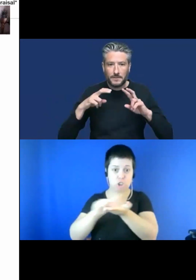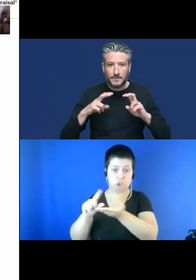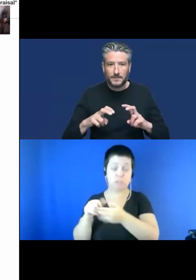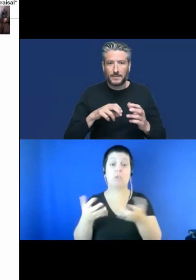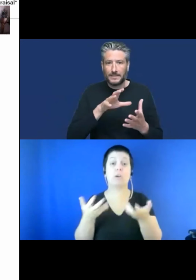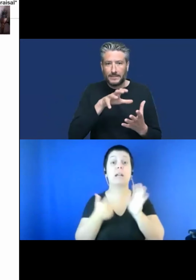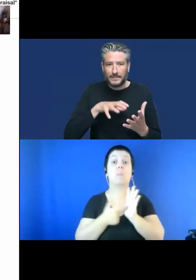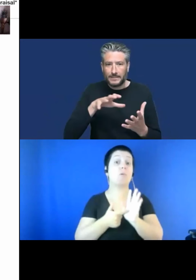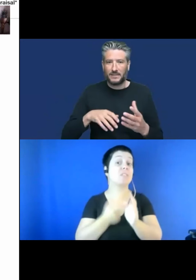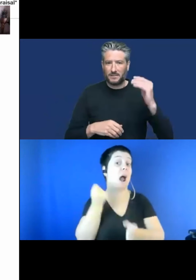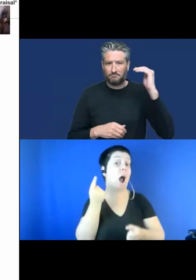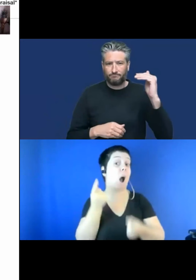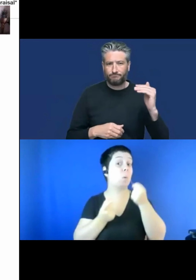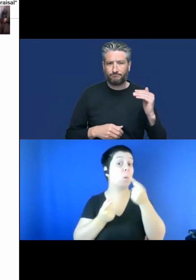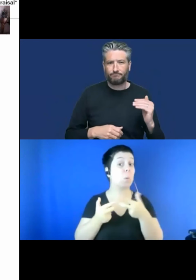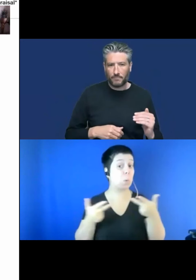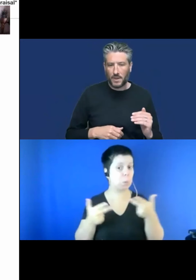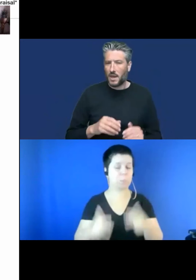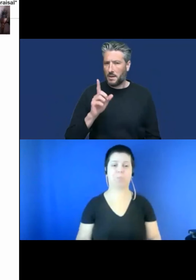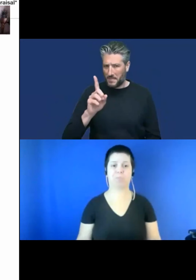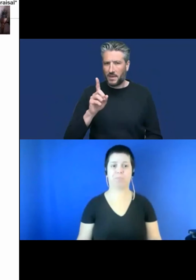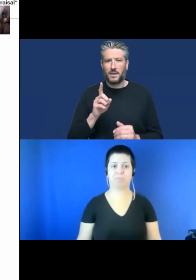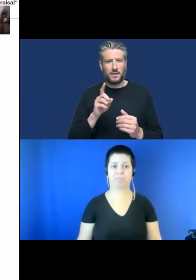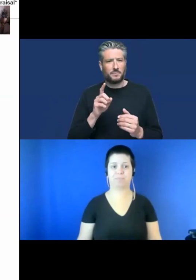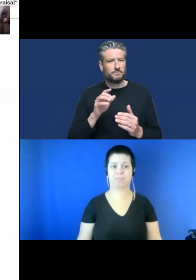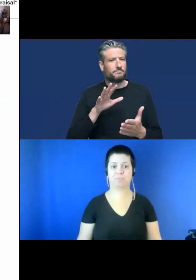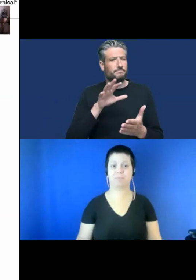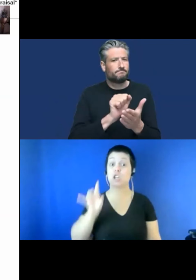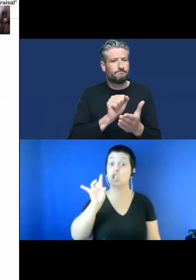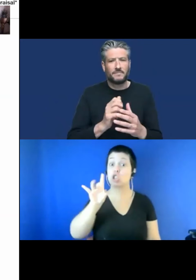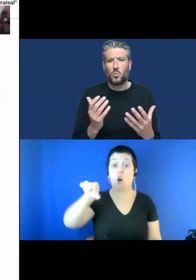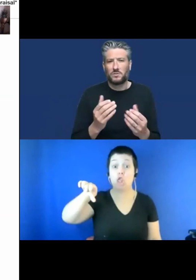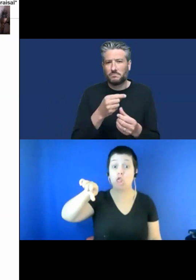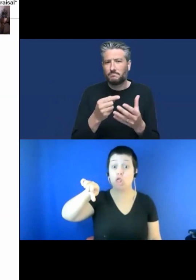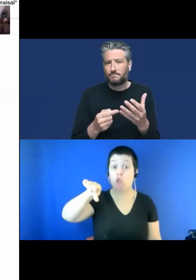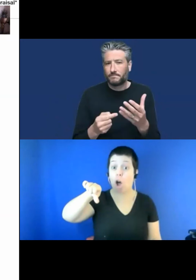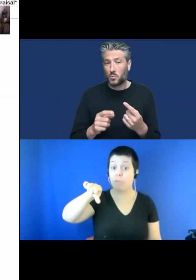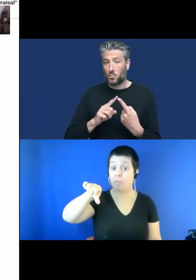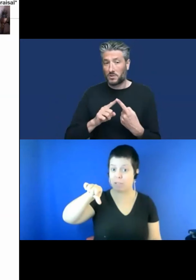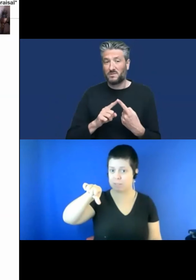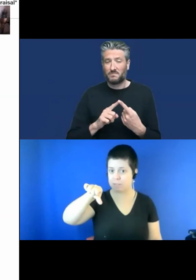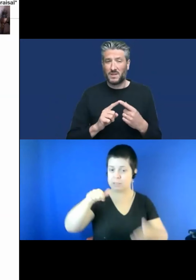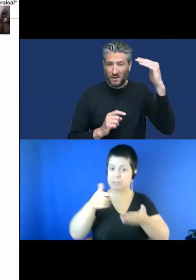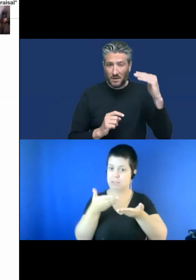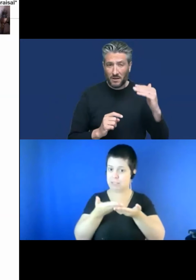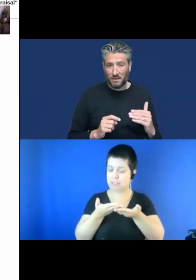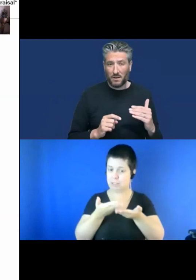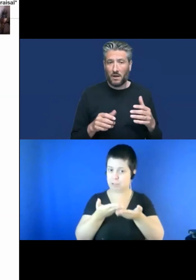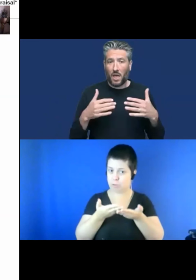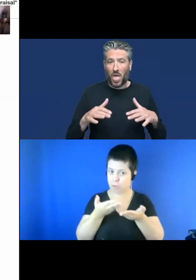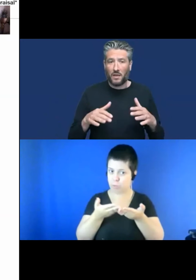out. The first one is that there are only 9 studies that were eligible to be included in this